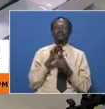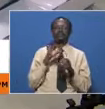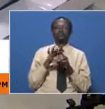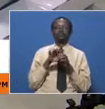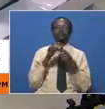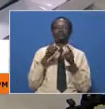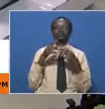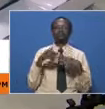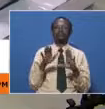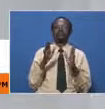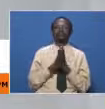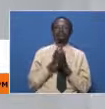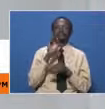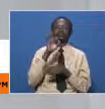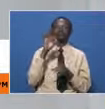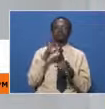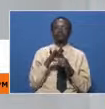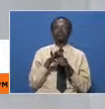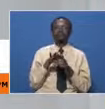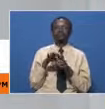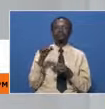remember. Yeah. And